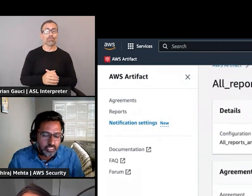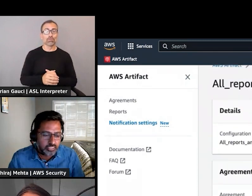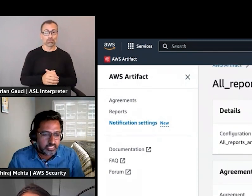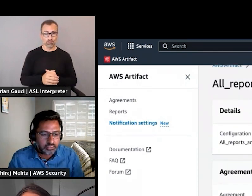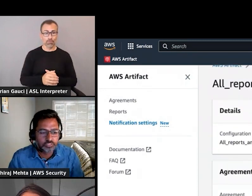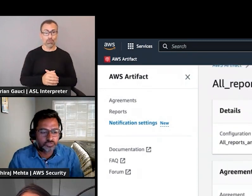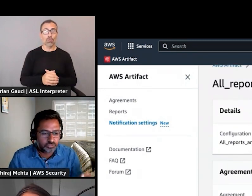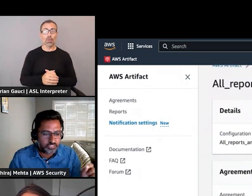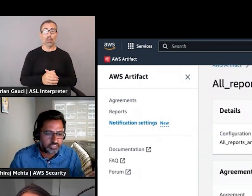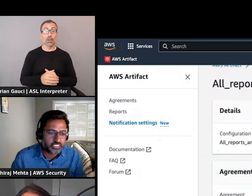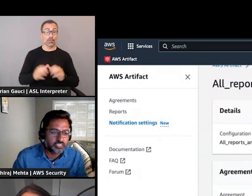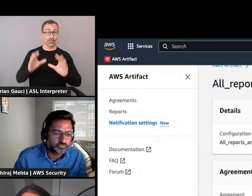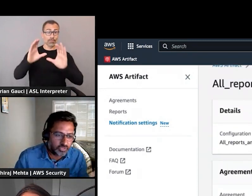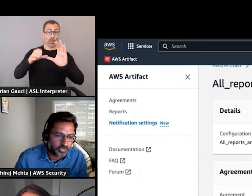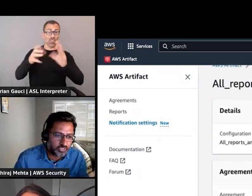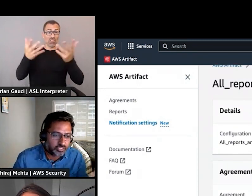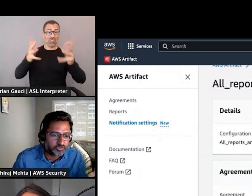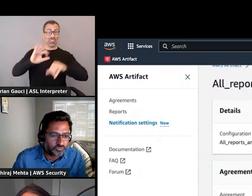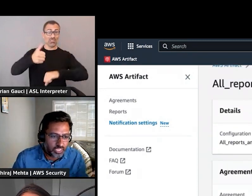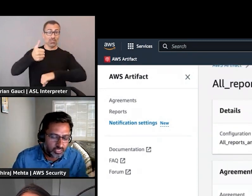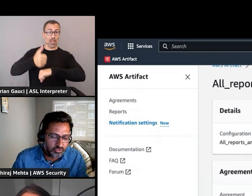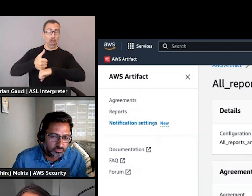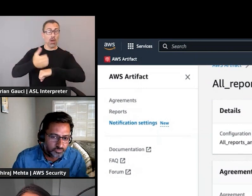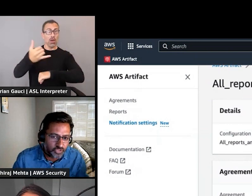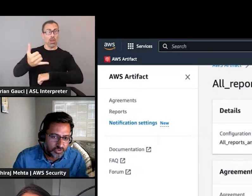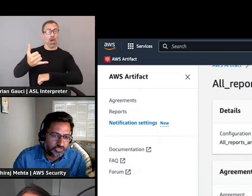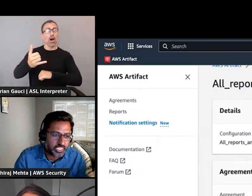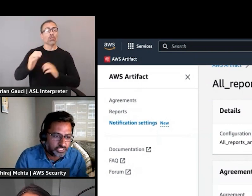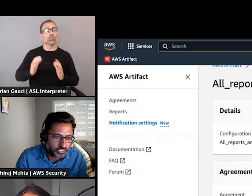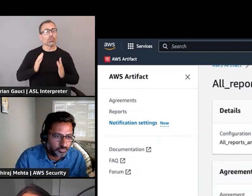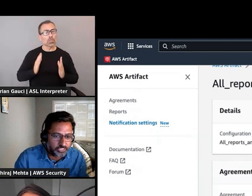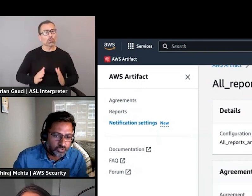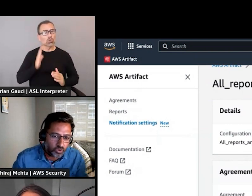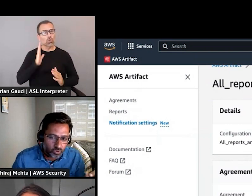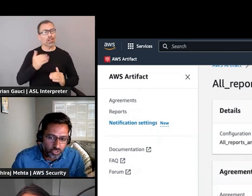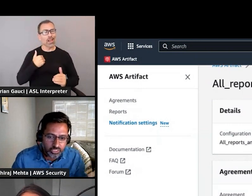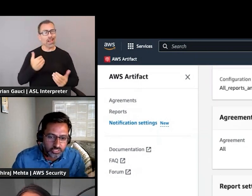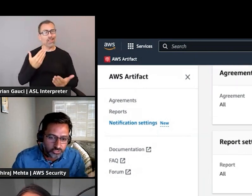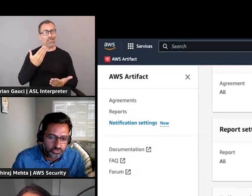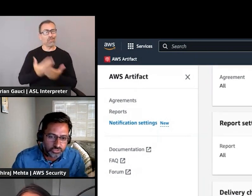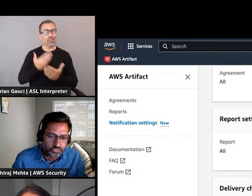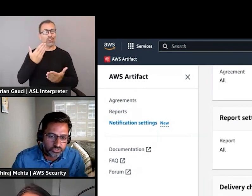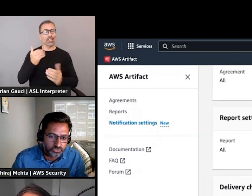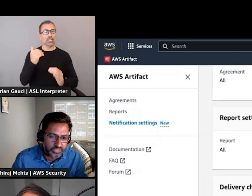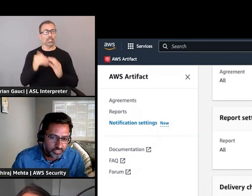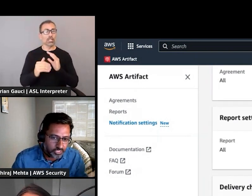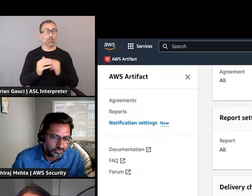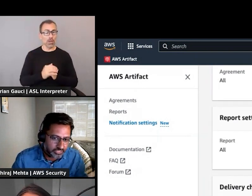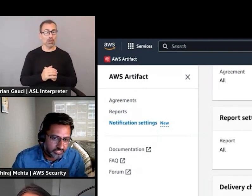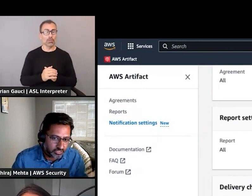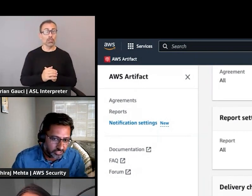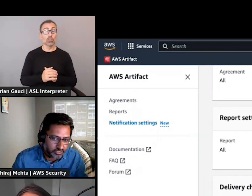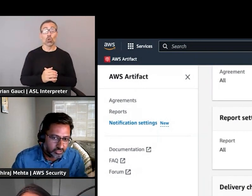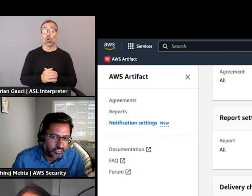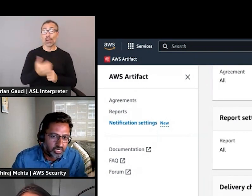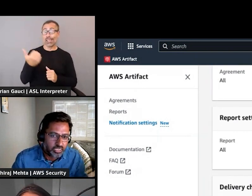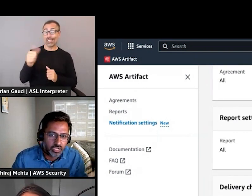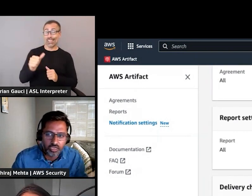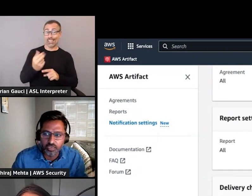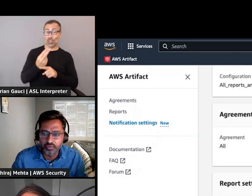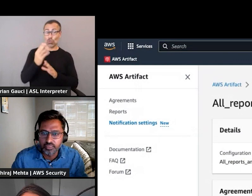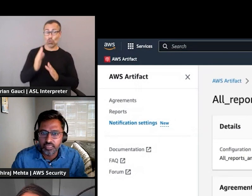up, customers will receive a verification email. So all the users whose email addresses are